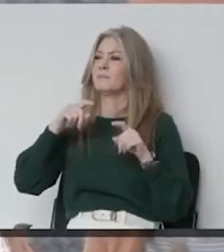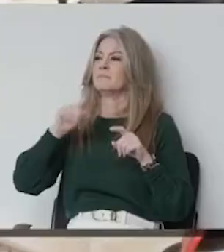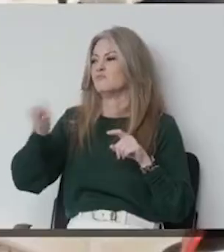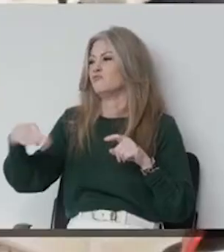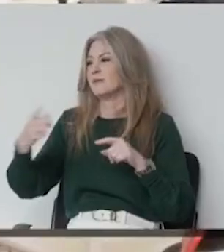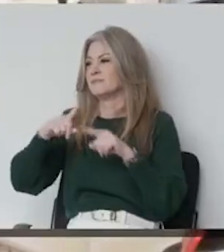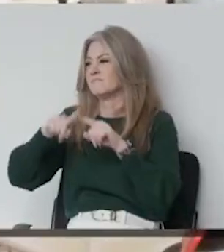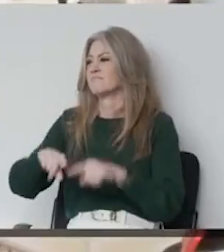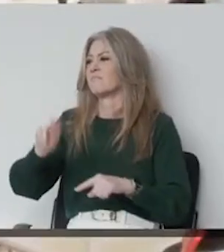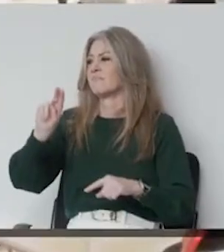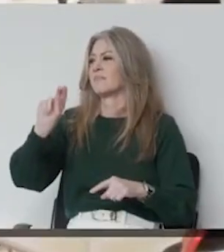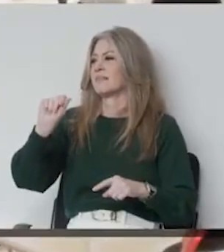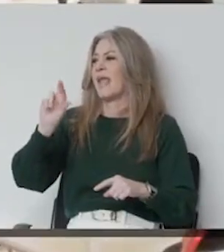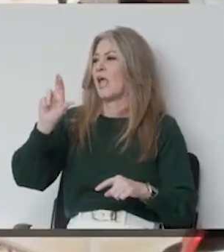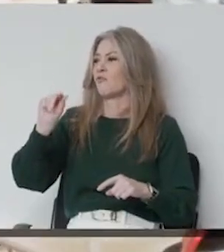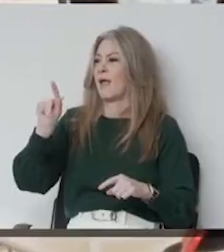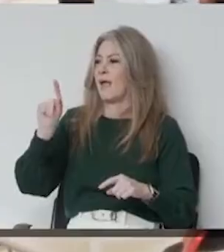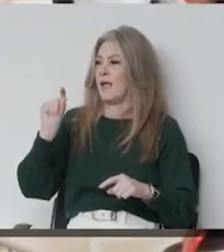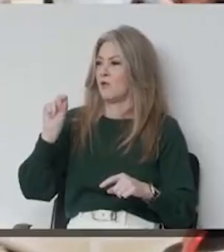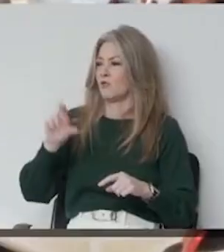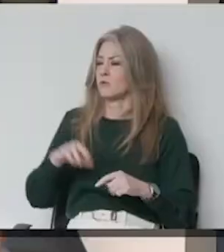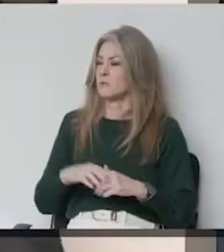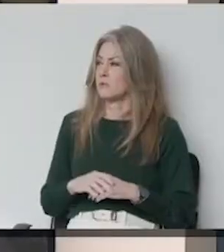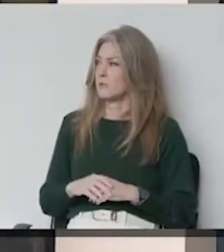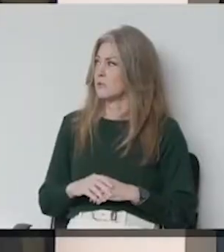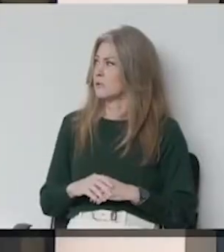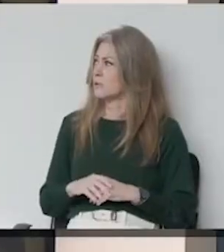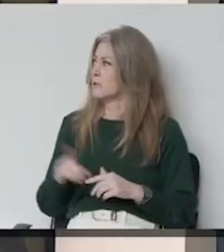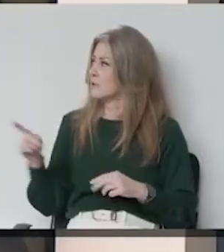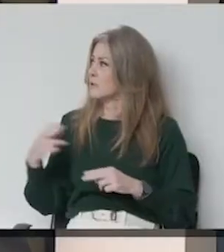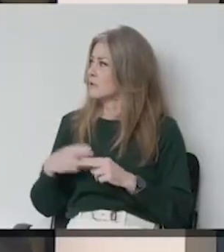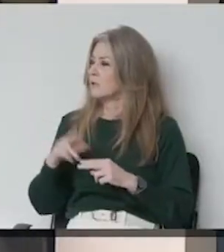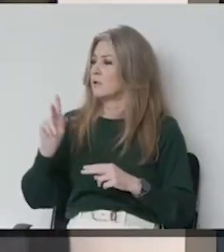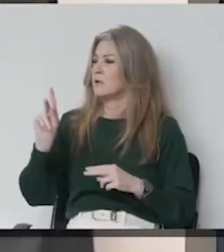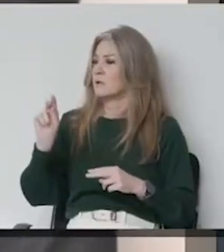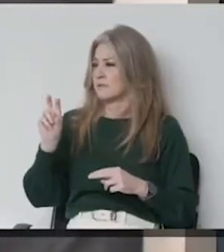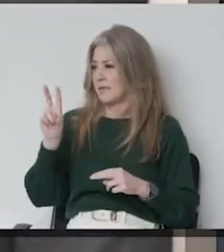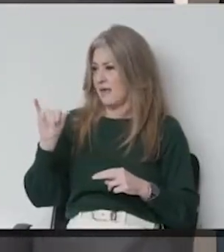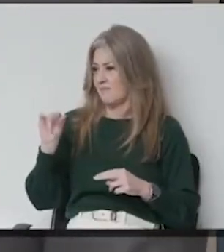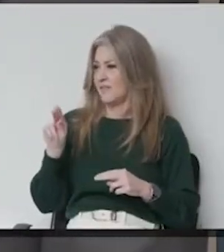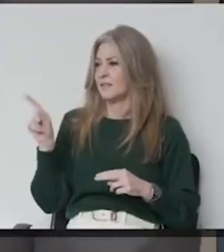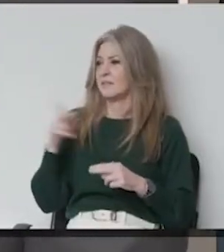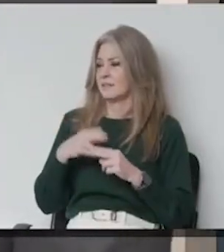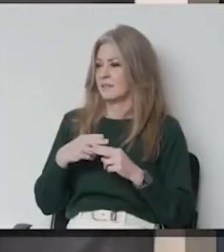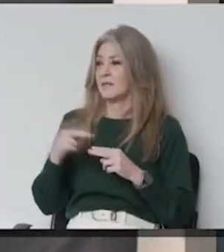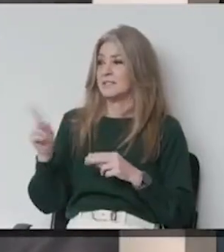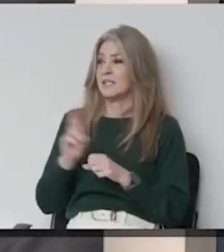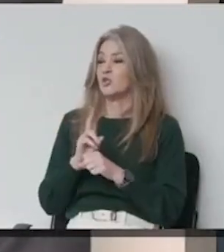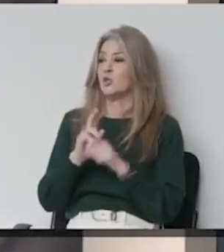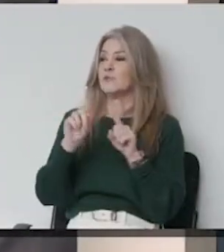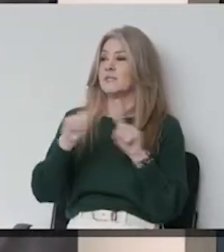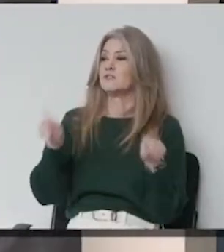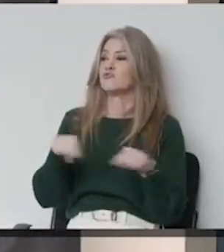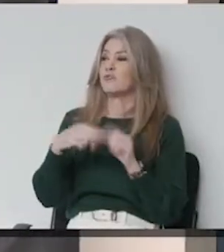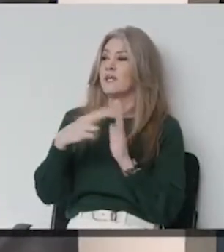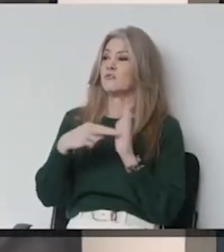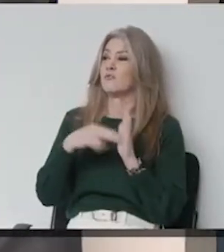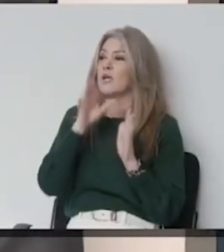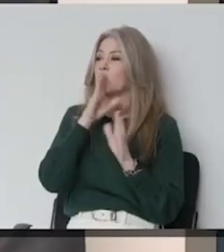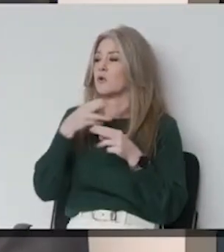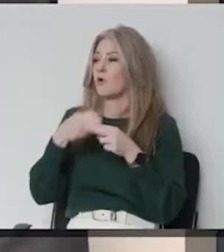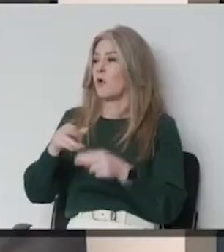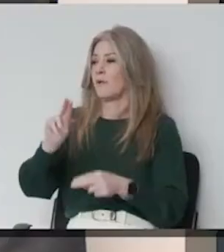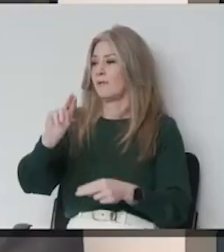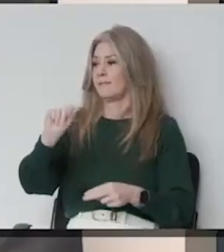Okay, yeah, great question. So, all right, so what was your name again? Kevin. All right, so Kevin uses this screen reader called Narrator for testing. It's awesome that you're